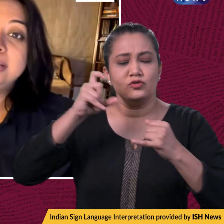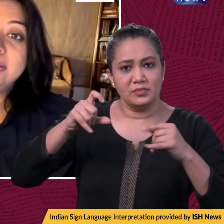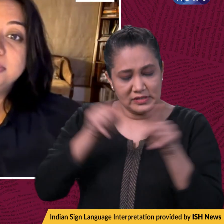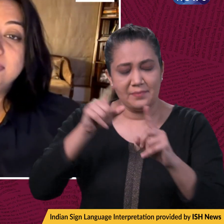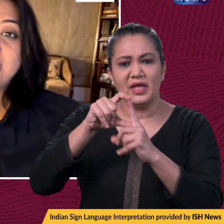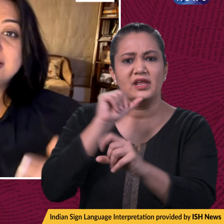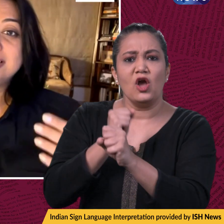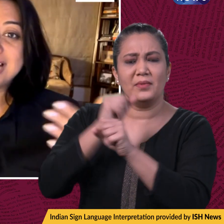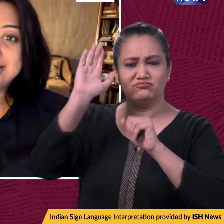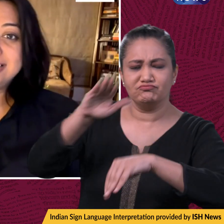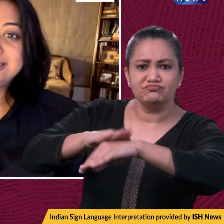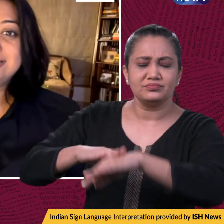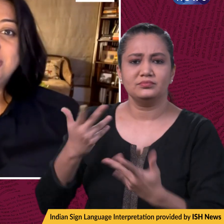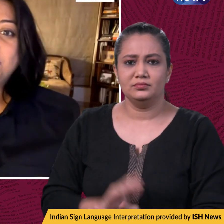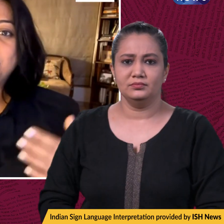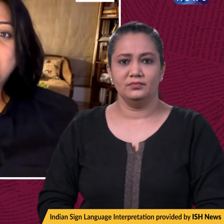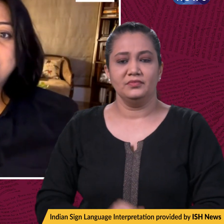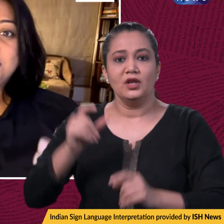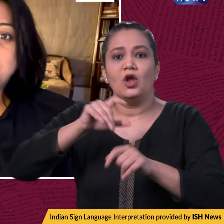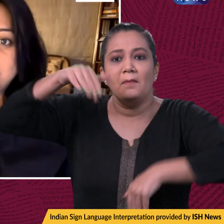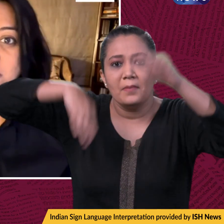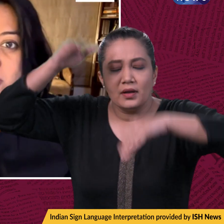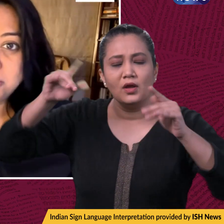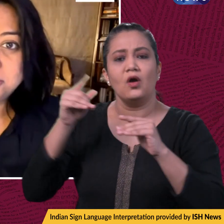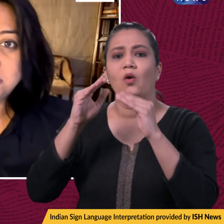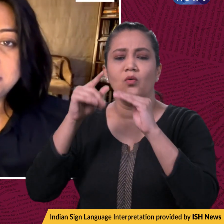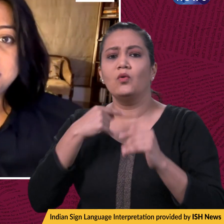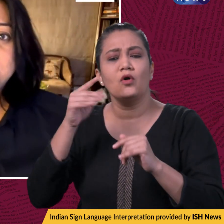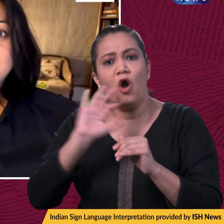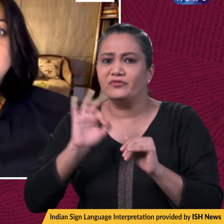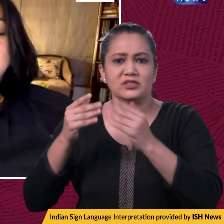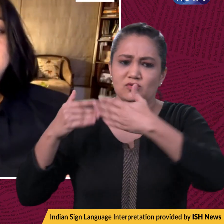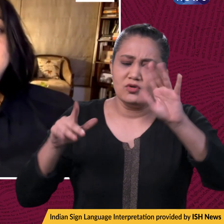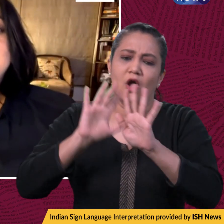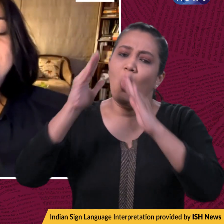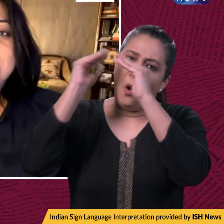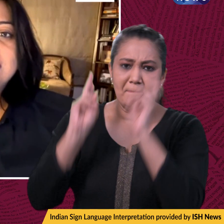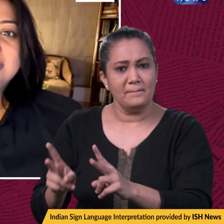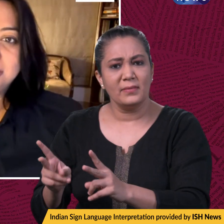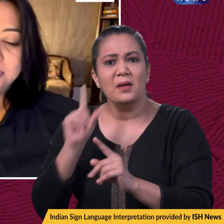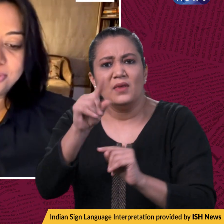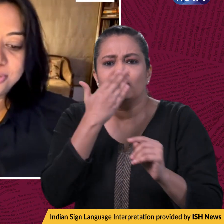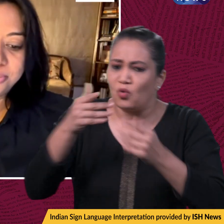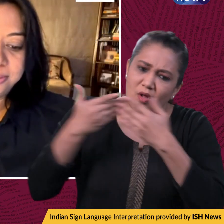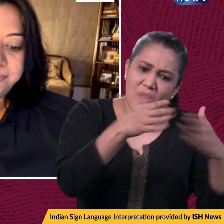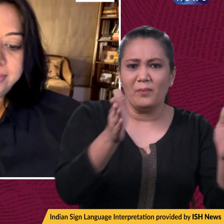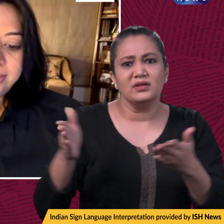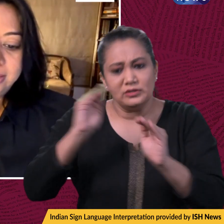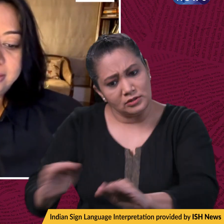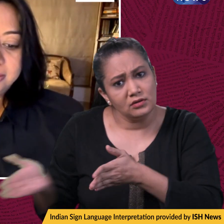questioned the Delhi government for asking adults who go to office to work from home to avoid pollution by making children come to